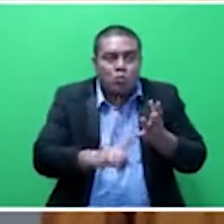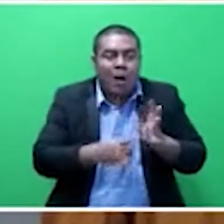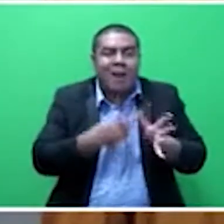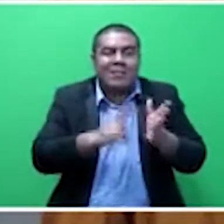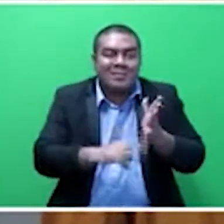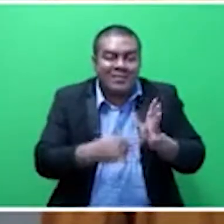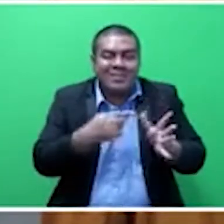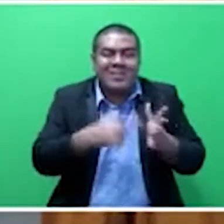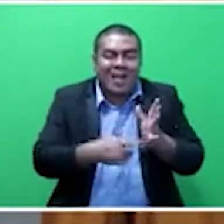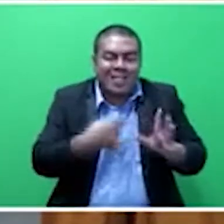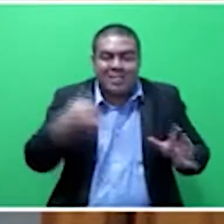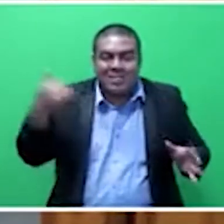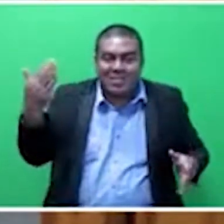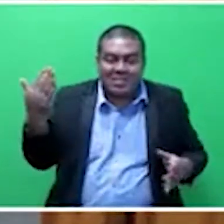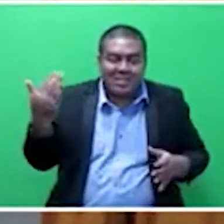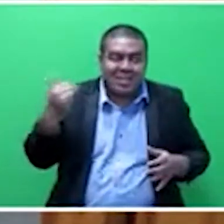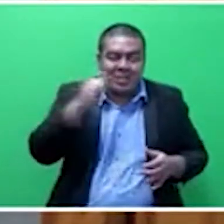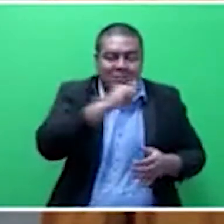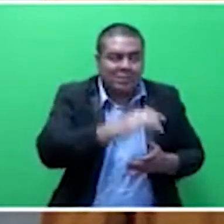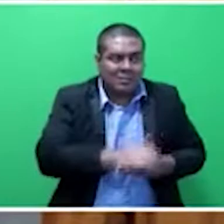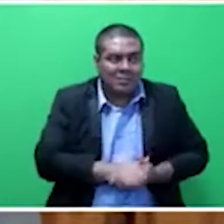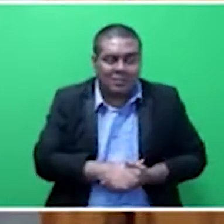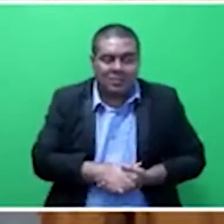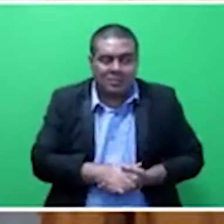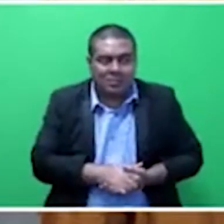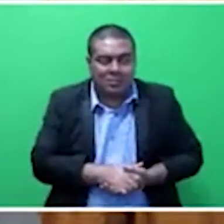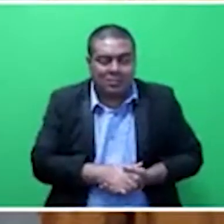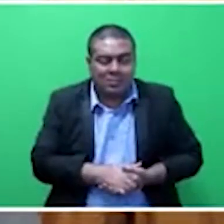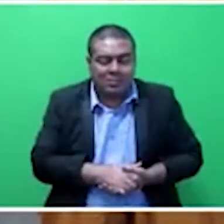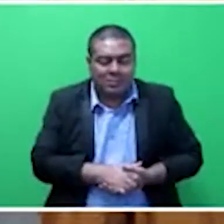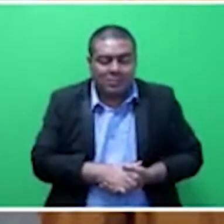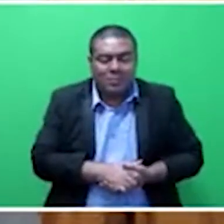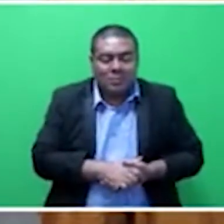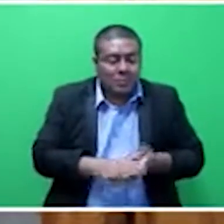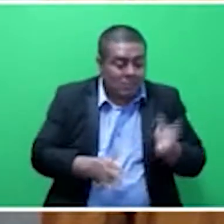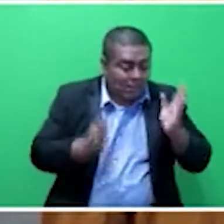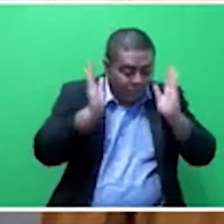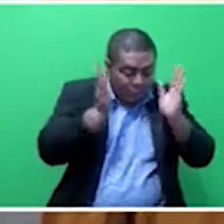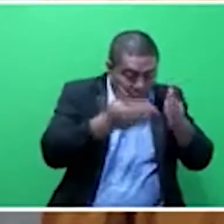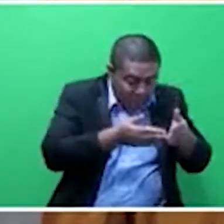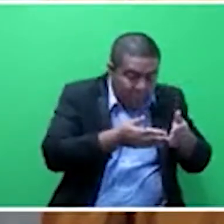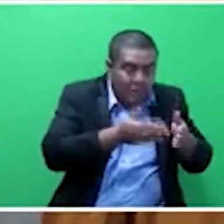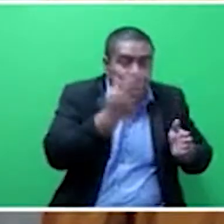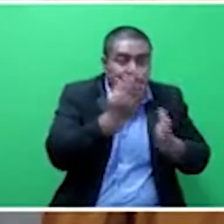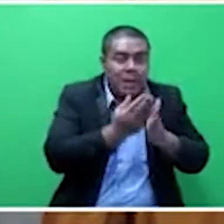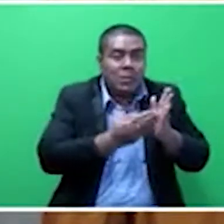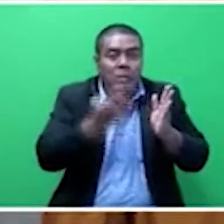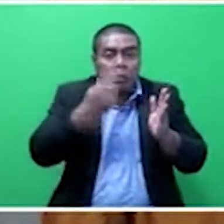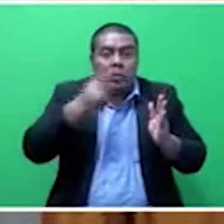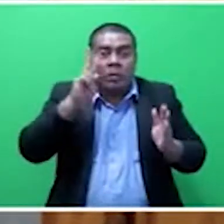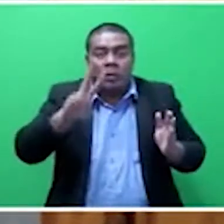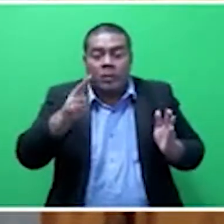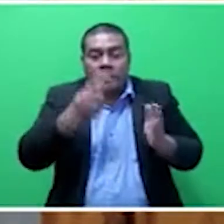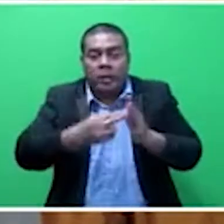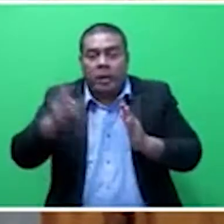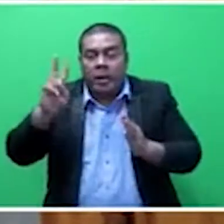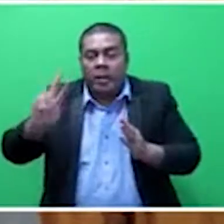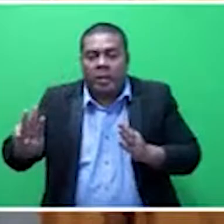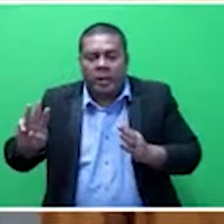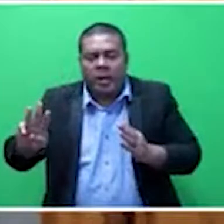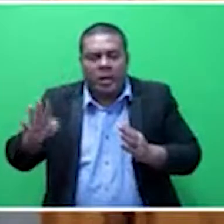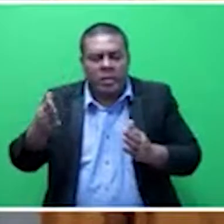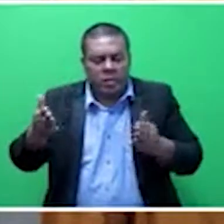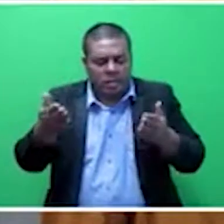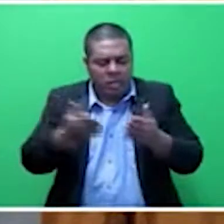Mr. Speaker, sir, going back to Budget 2022-2023, allow me to commend the Honorable Minister for Economy and